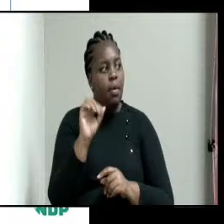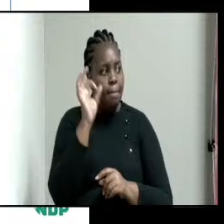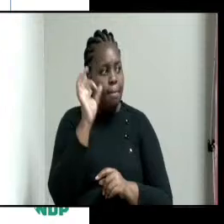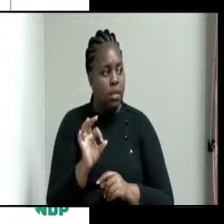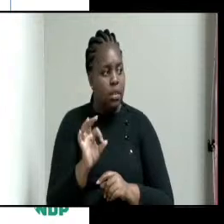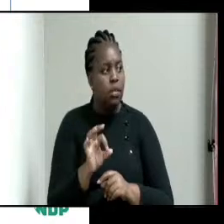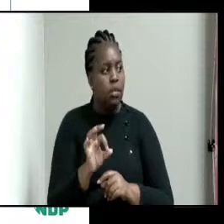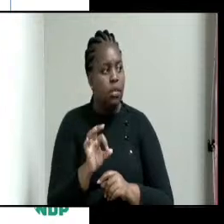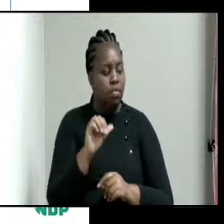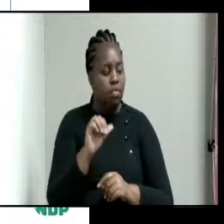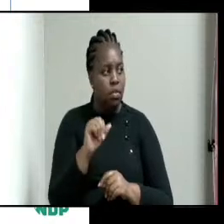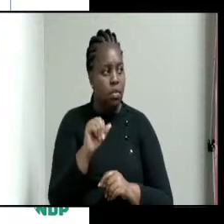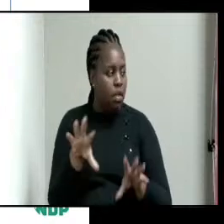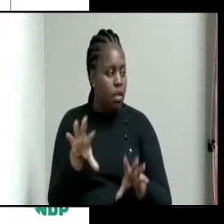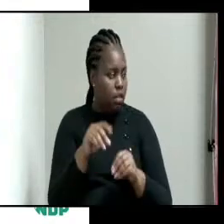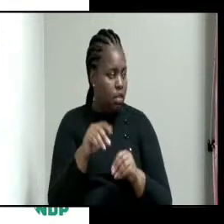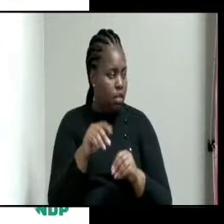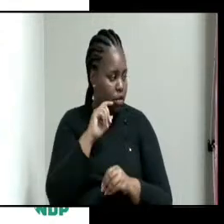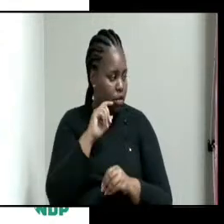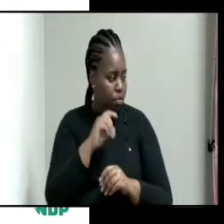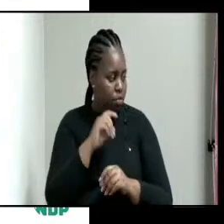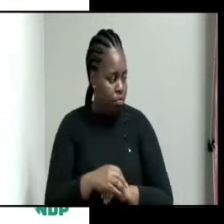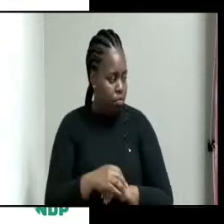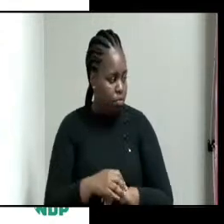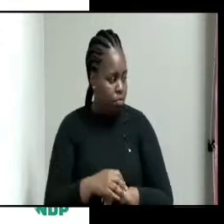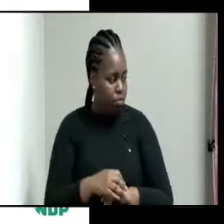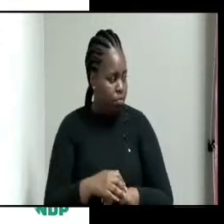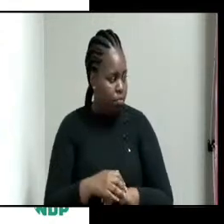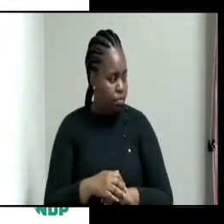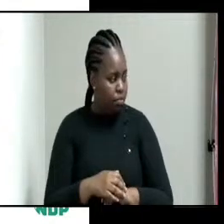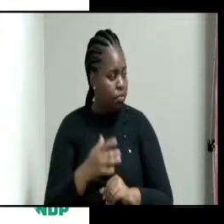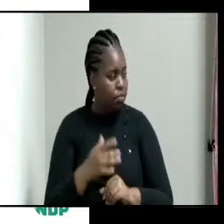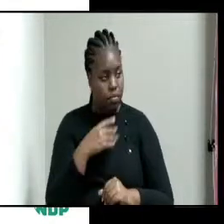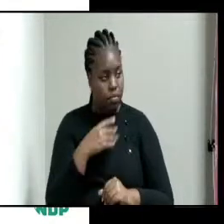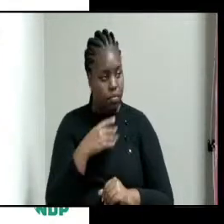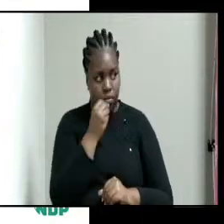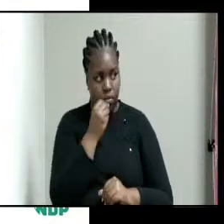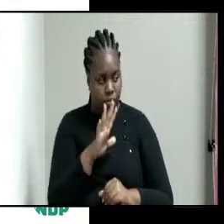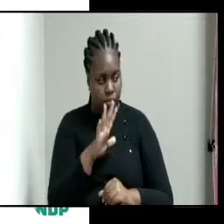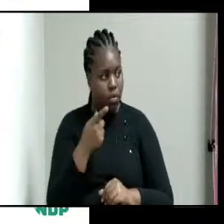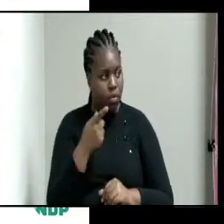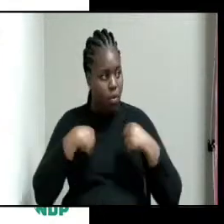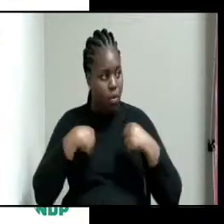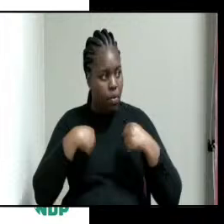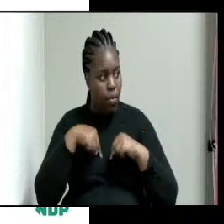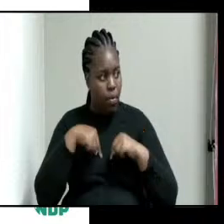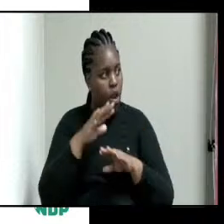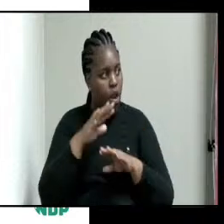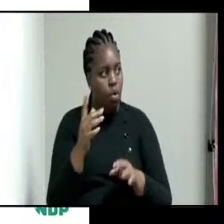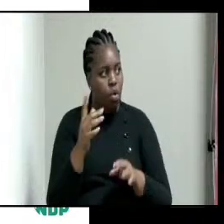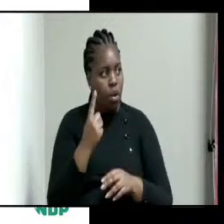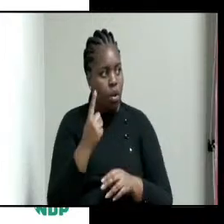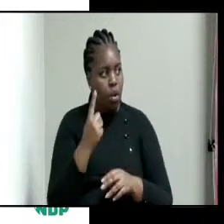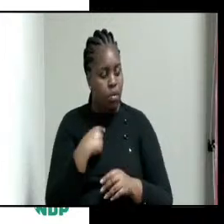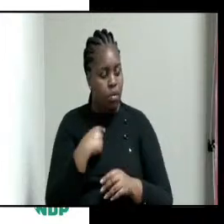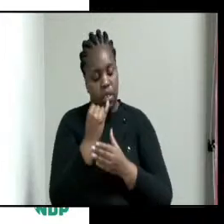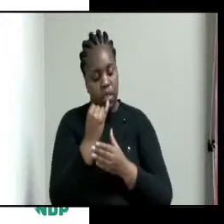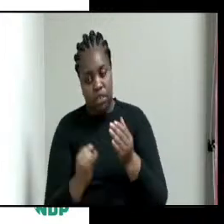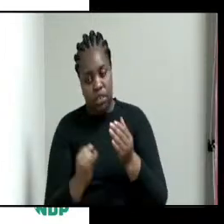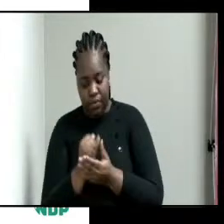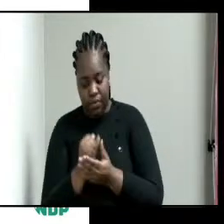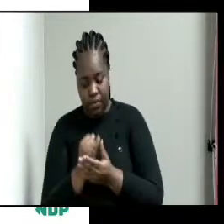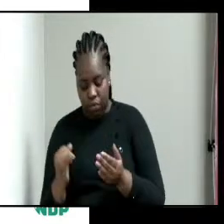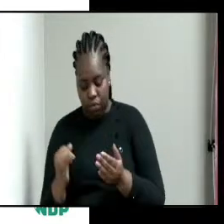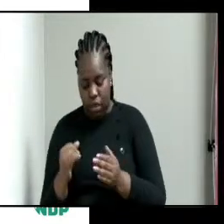for the rest of the age groups. And then I had indicated that we are not only looking at